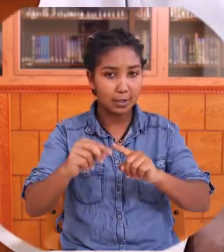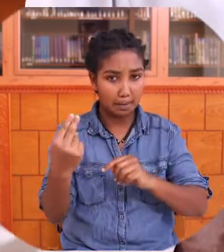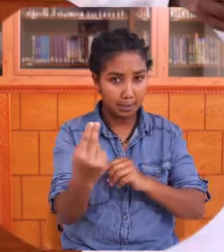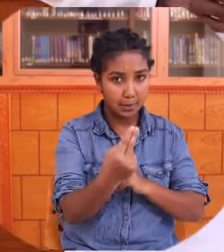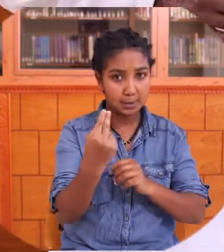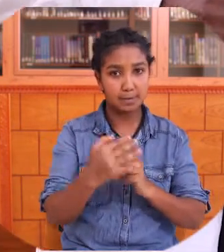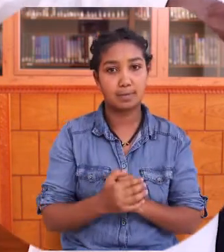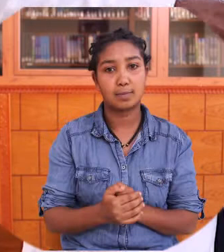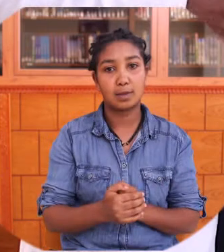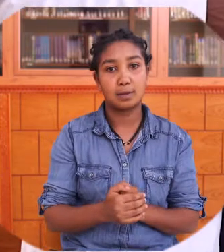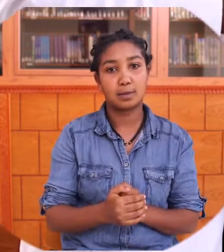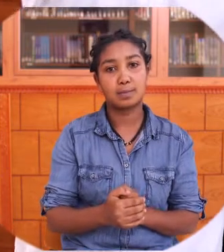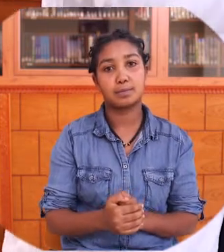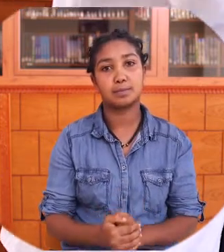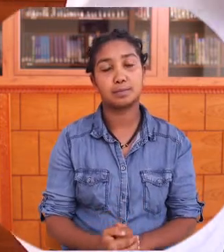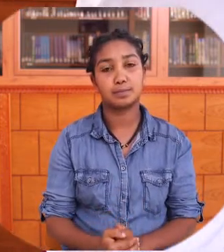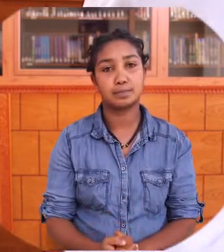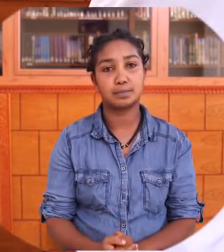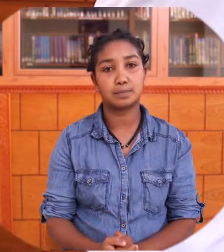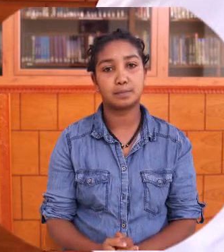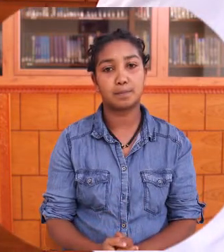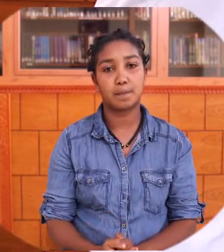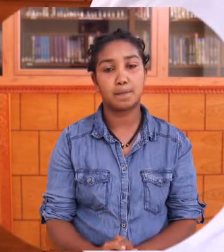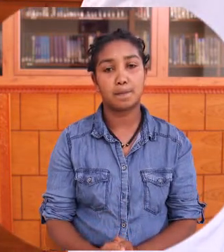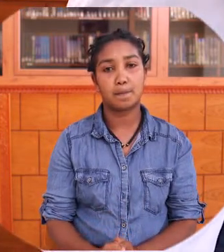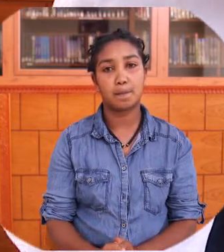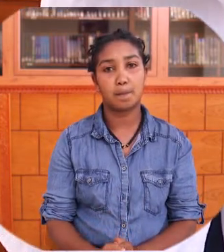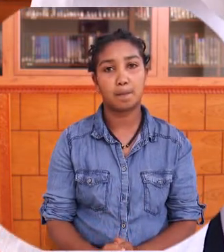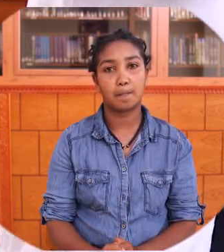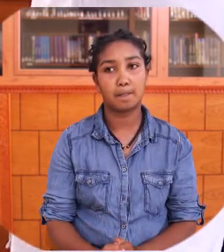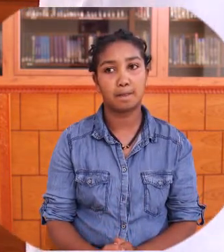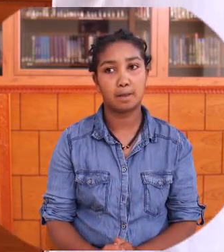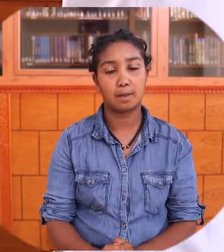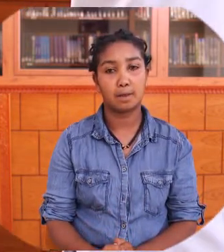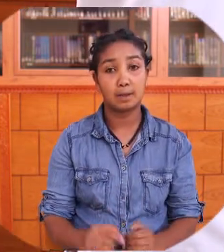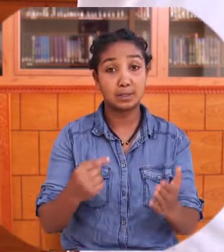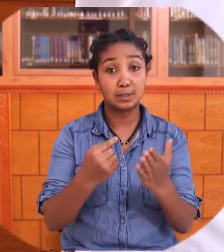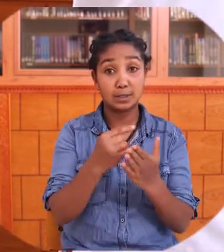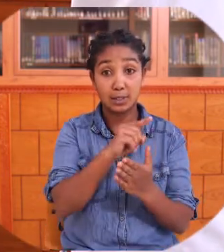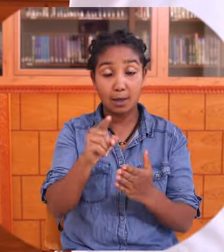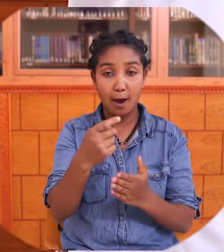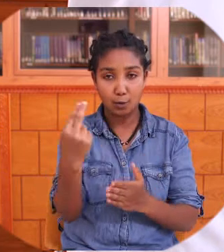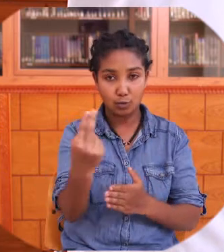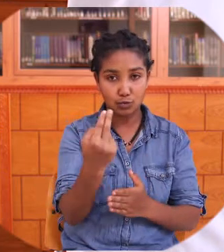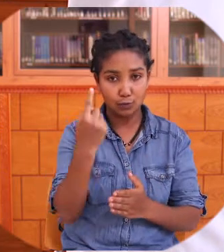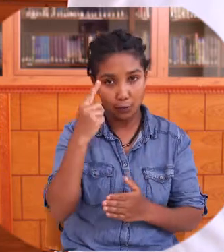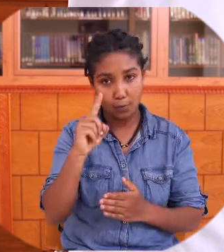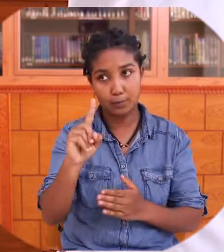purposes. Among the purposes, they are used for